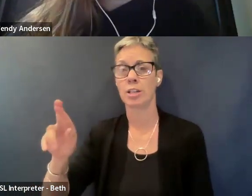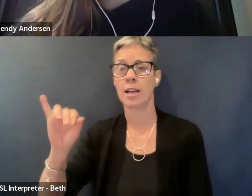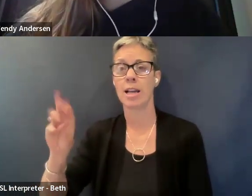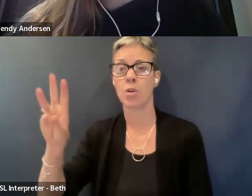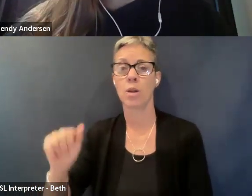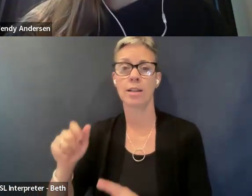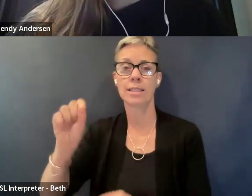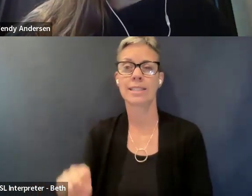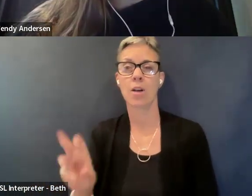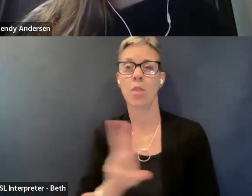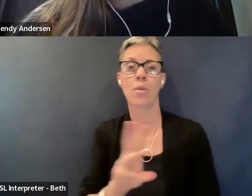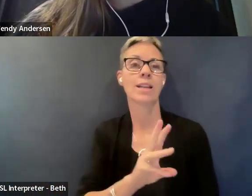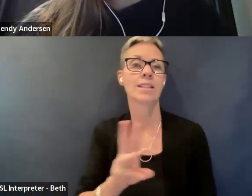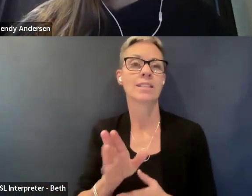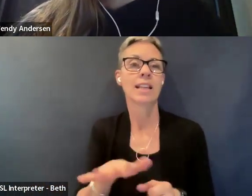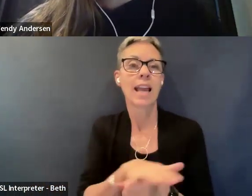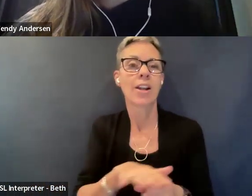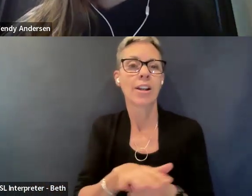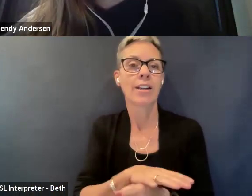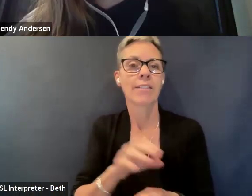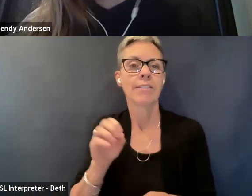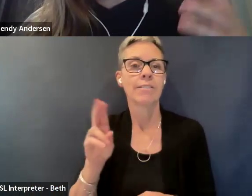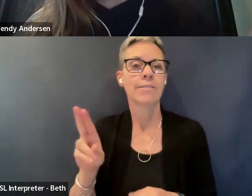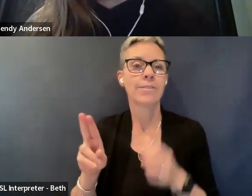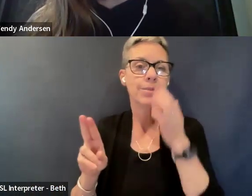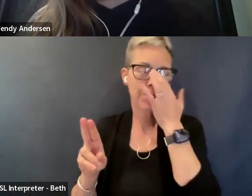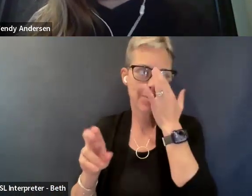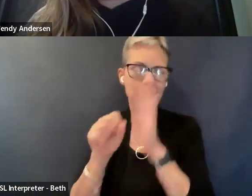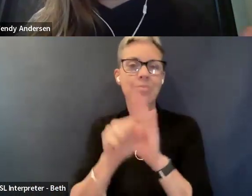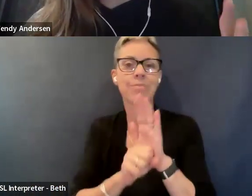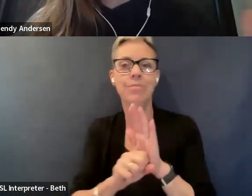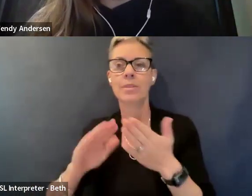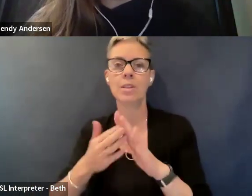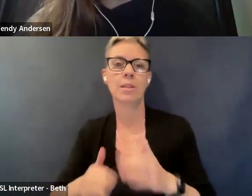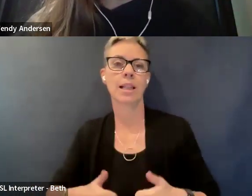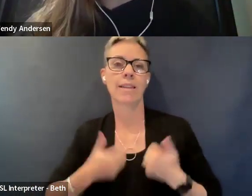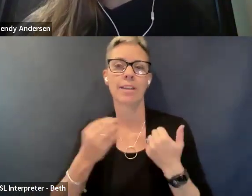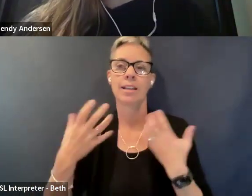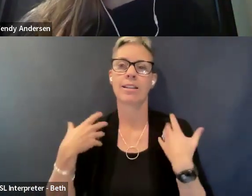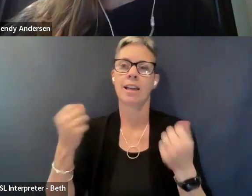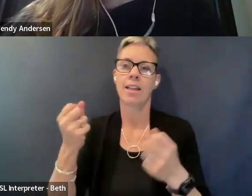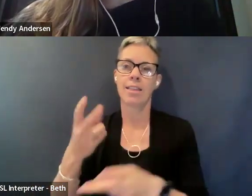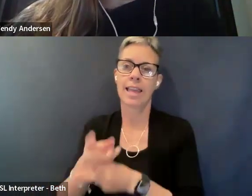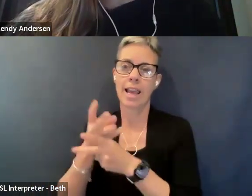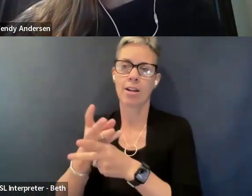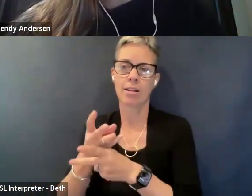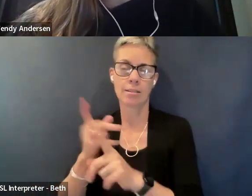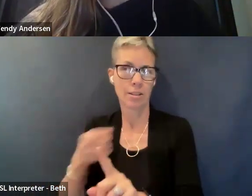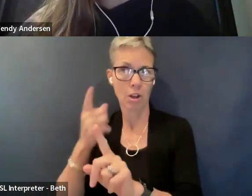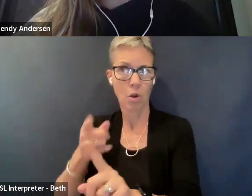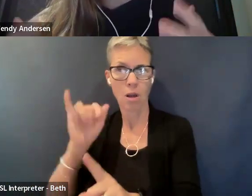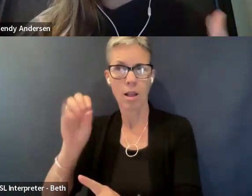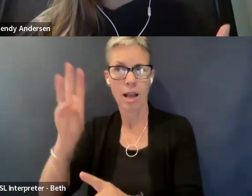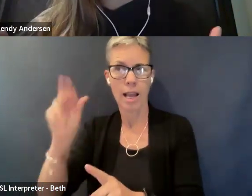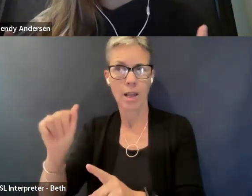state. And for that, thank you all for being here. So community living in healthcare, the goal is that Iowans with disabilities have